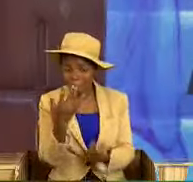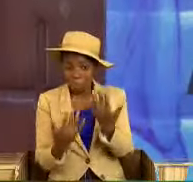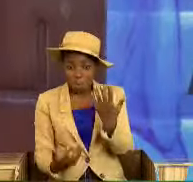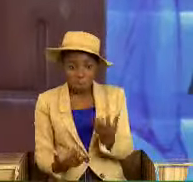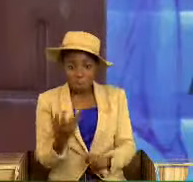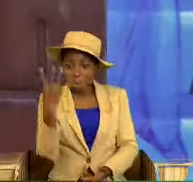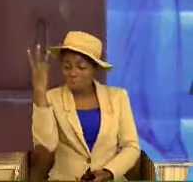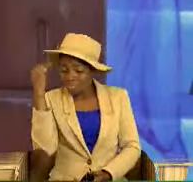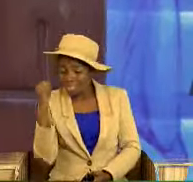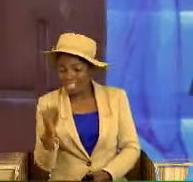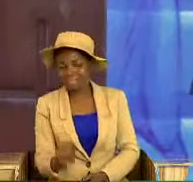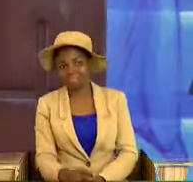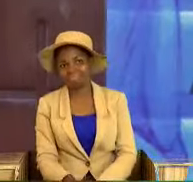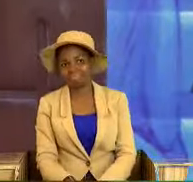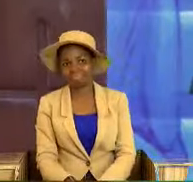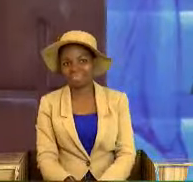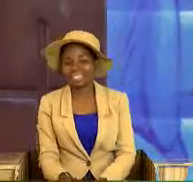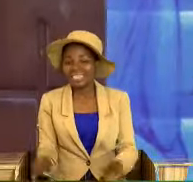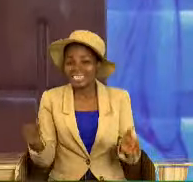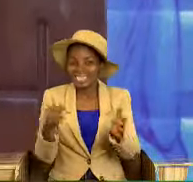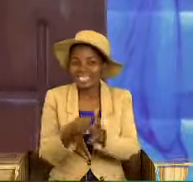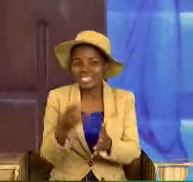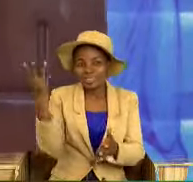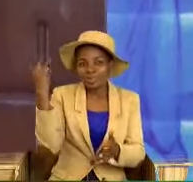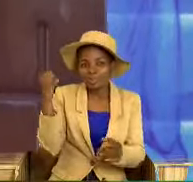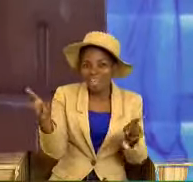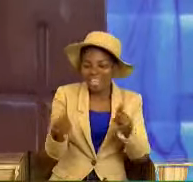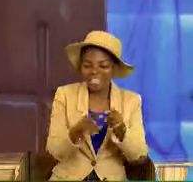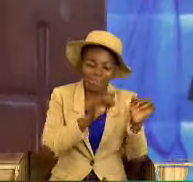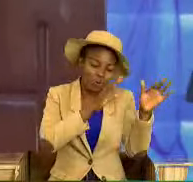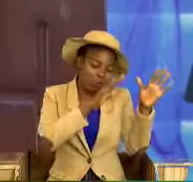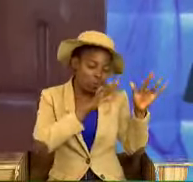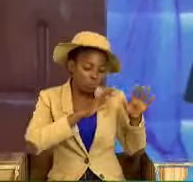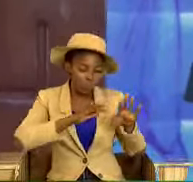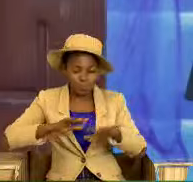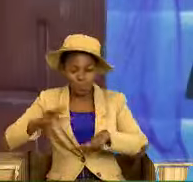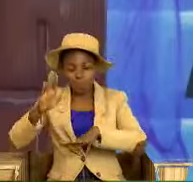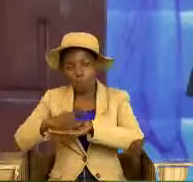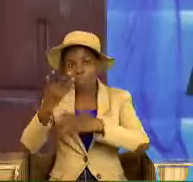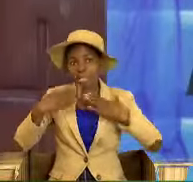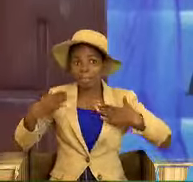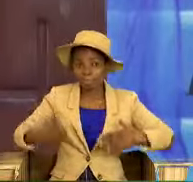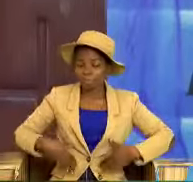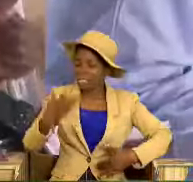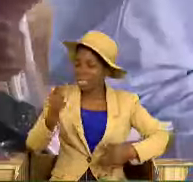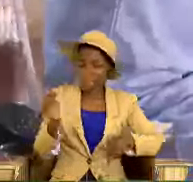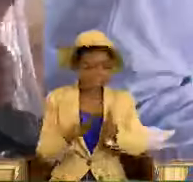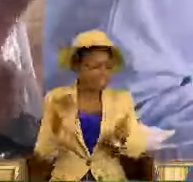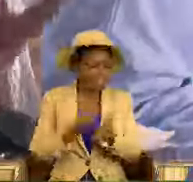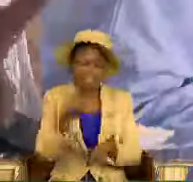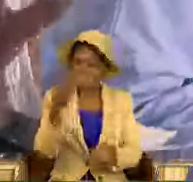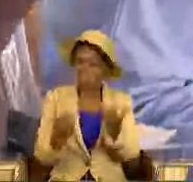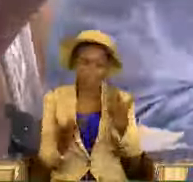hair on top of their body the fire of the enemy shall not burn you in the name of